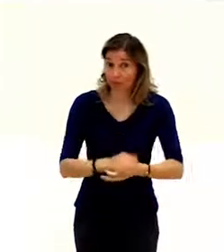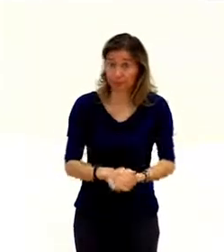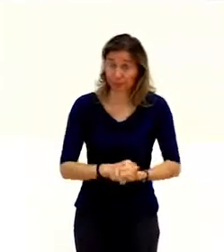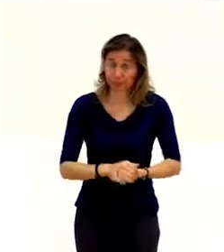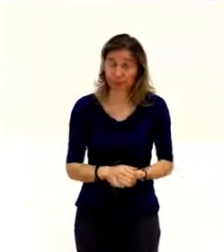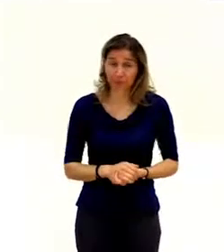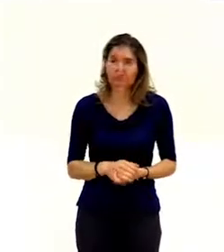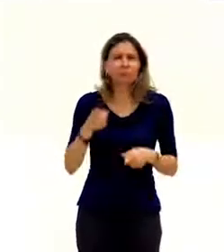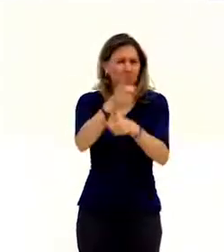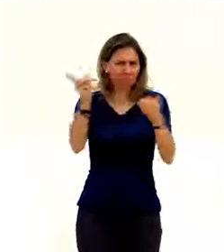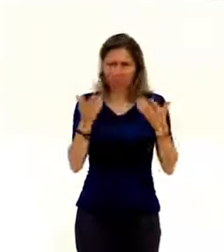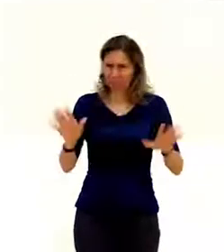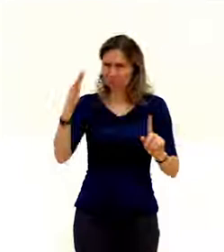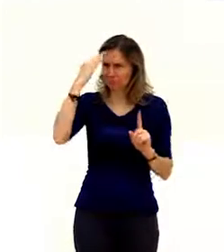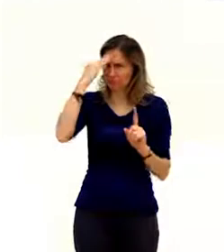As you're aware,